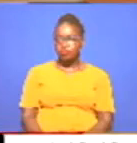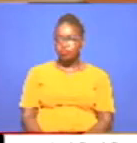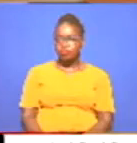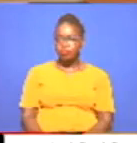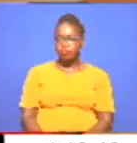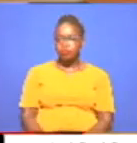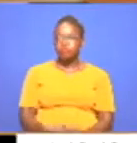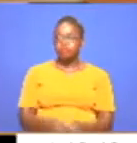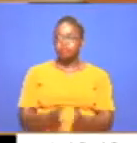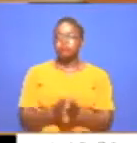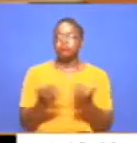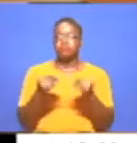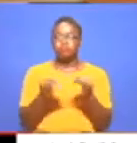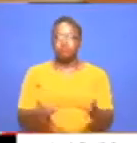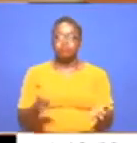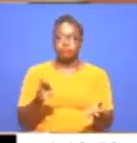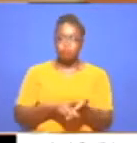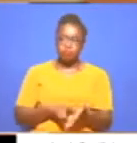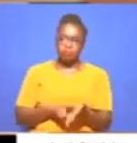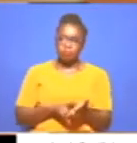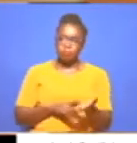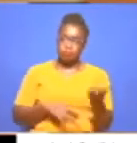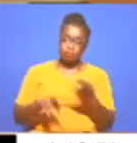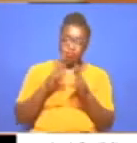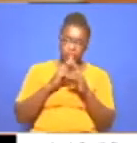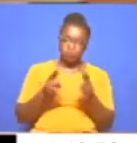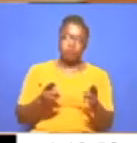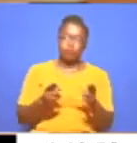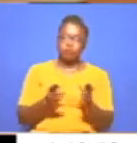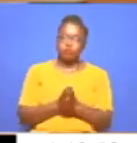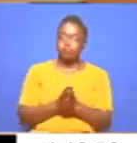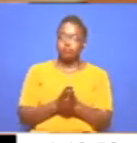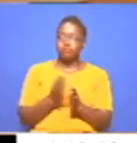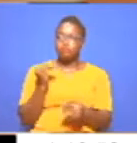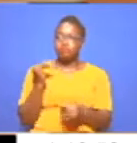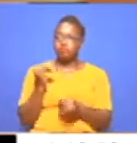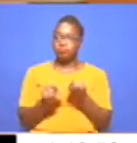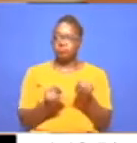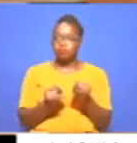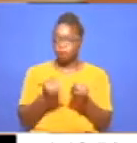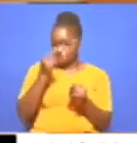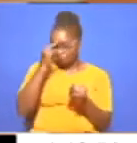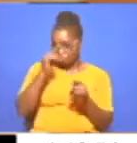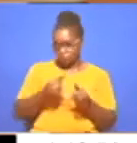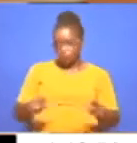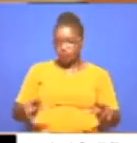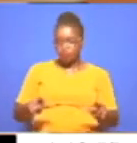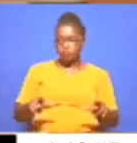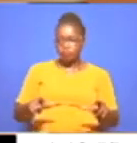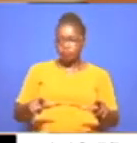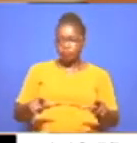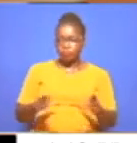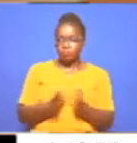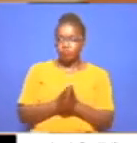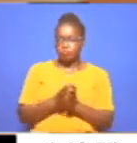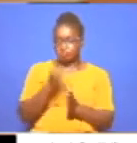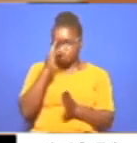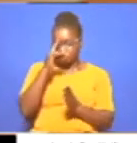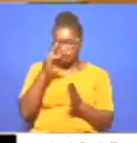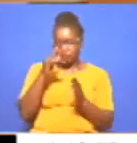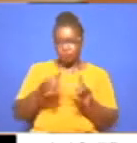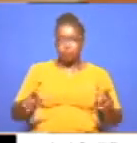Kenyan players registered mixed results as the curtains came down on the Parklands Open Squash Tournament at Parklands Sports Club